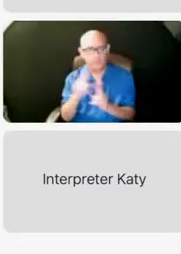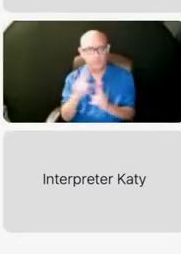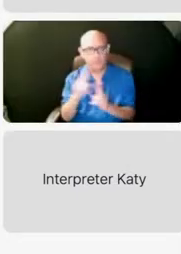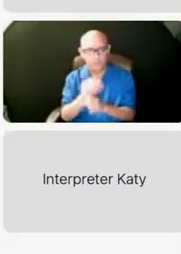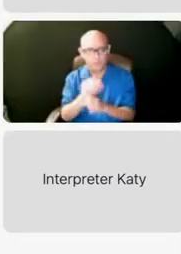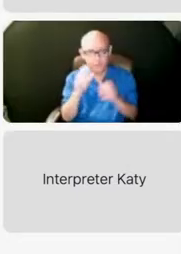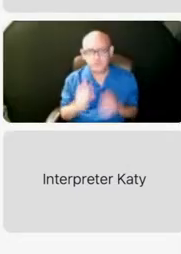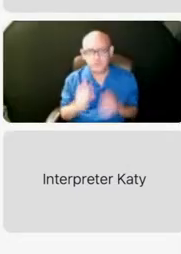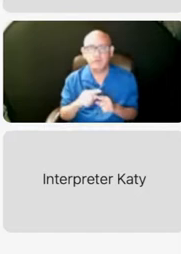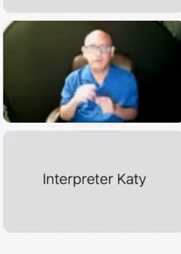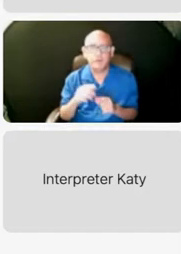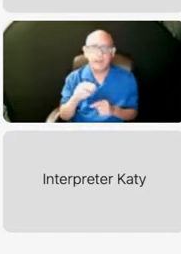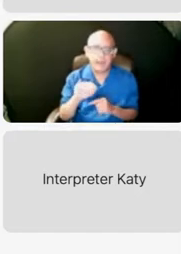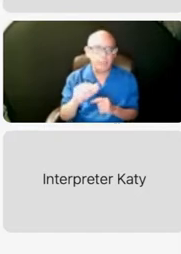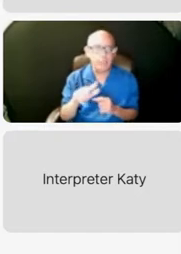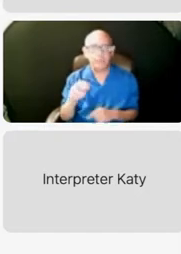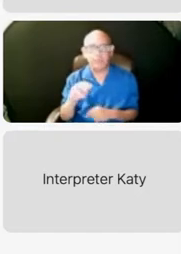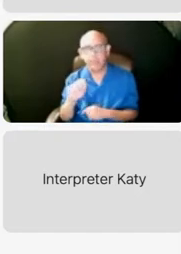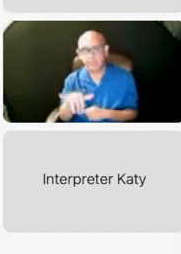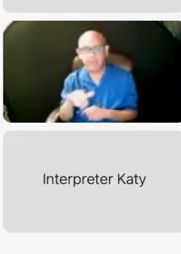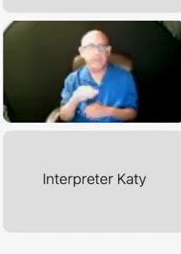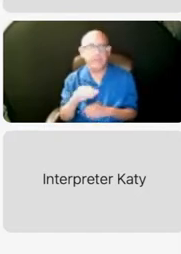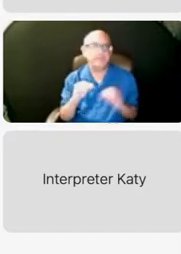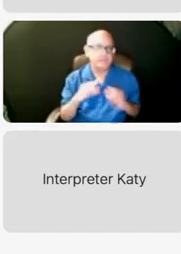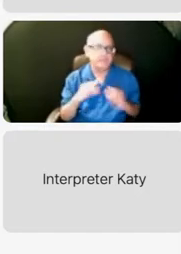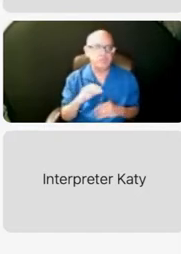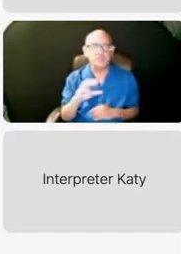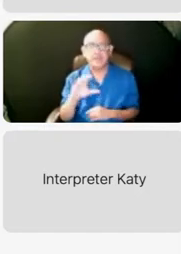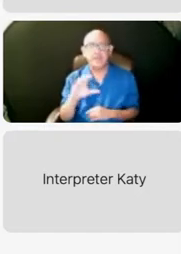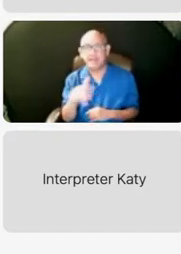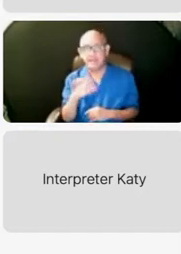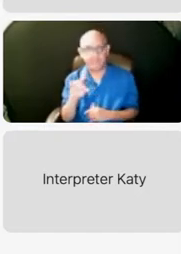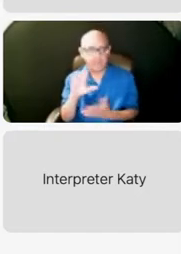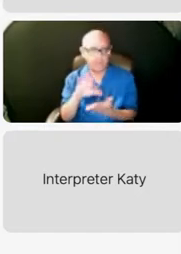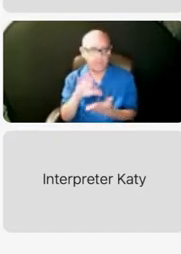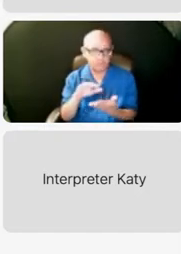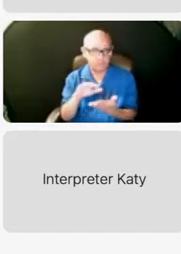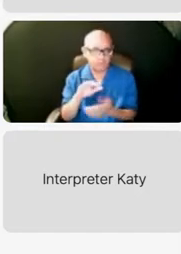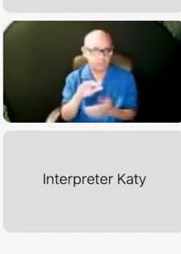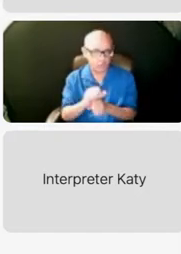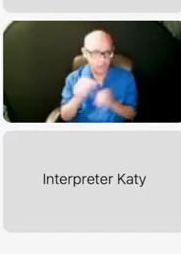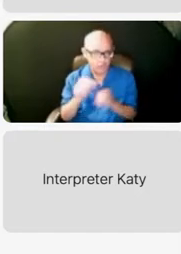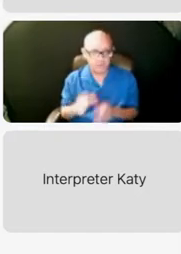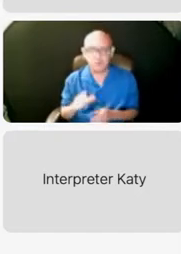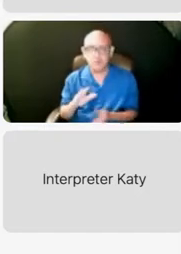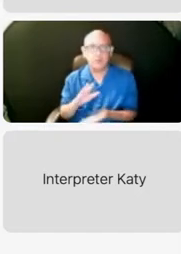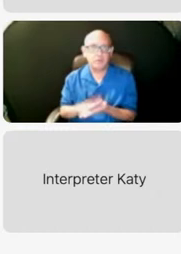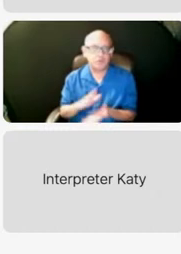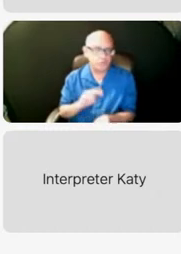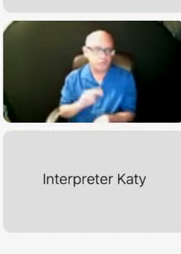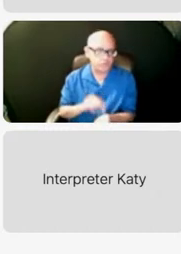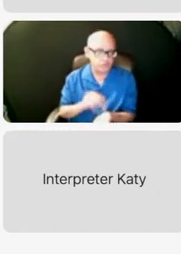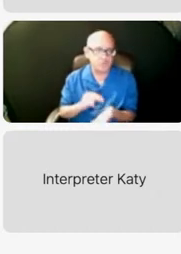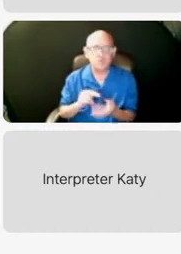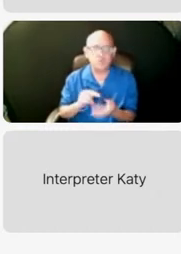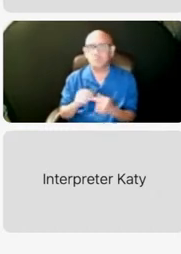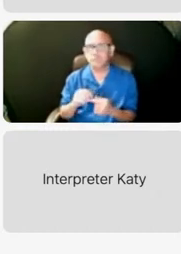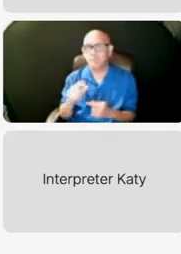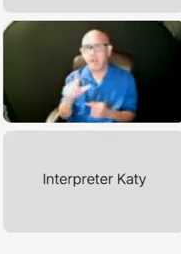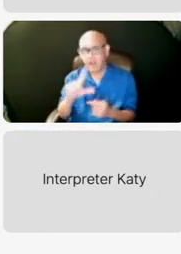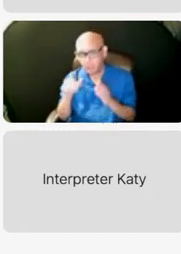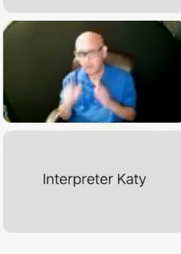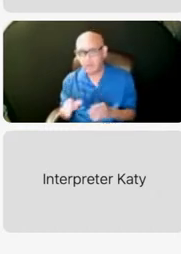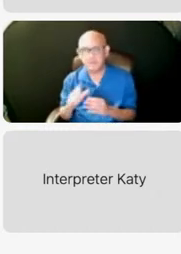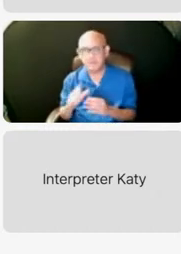teachers school classified school employee week school nurses and other librarians our school library